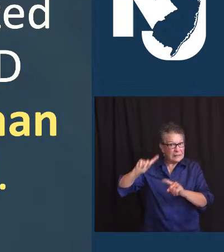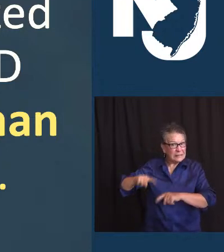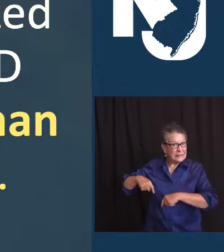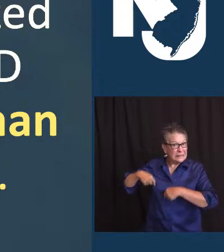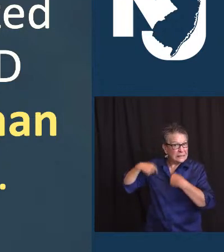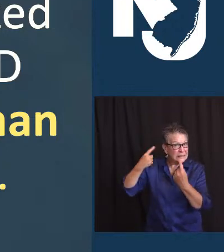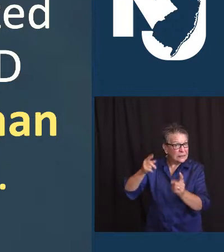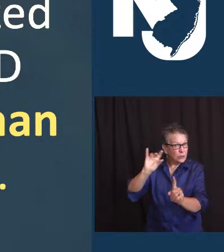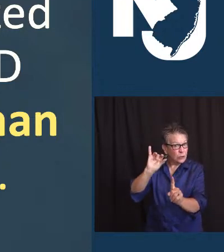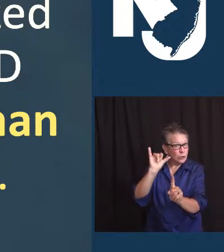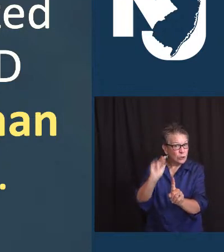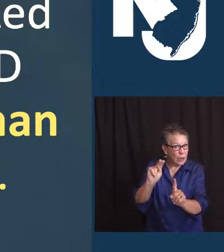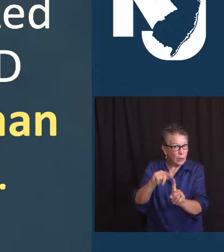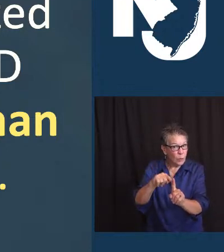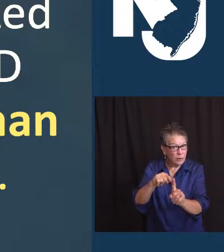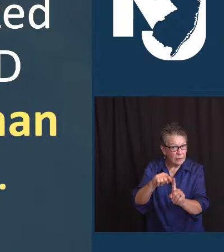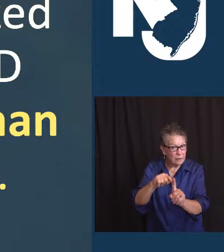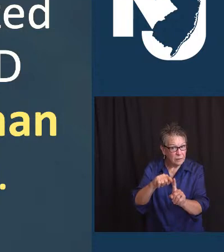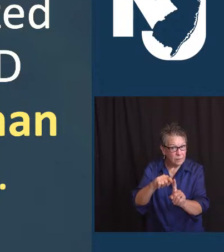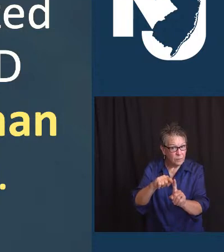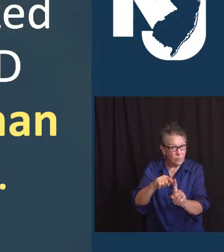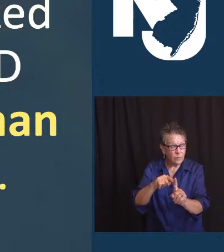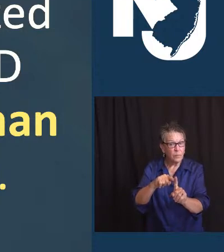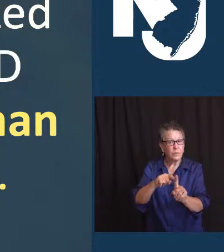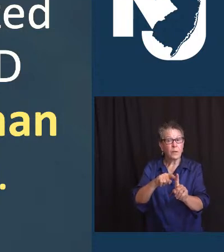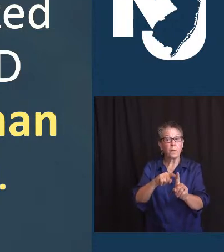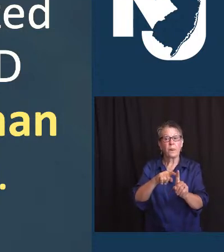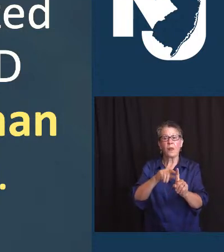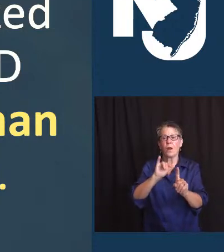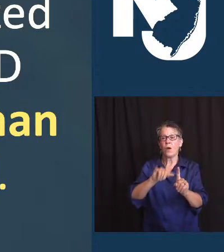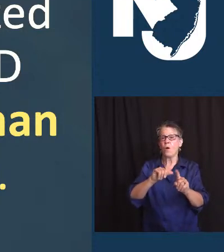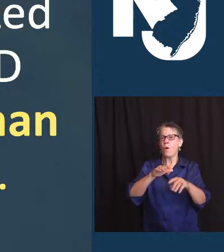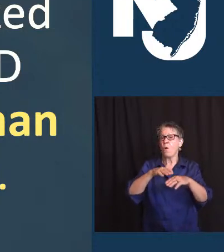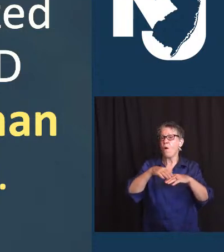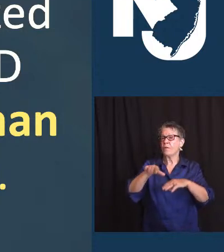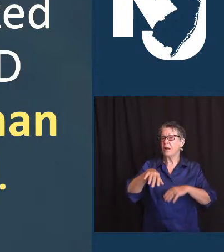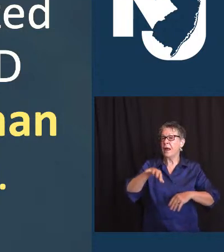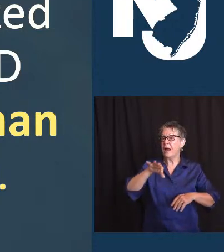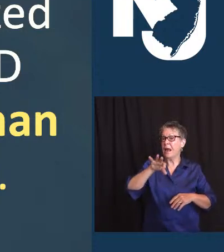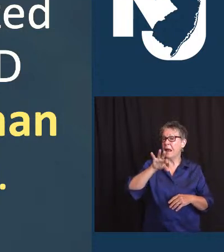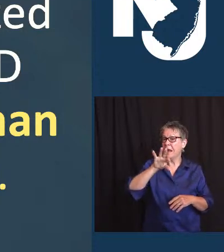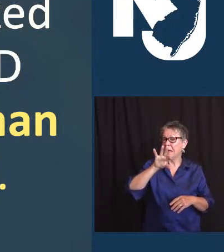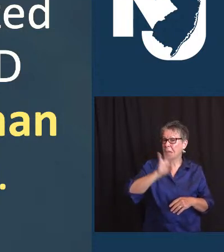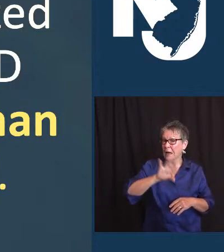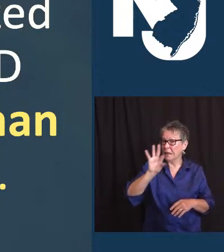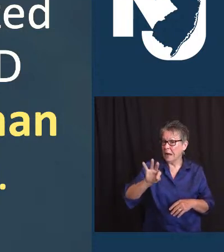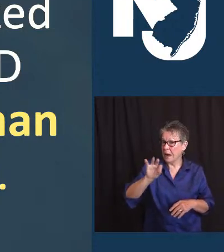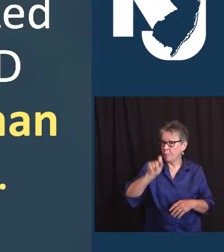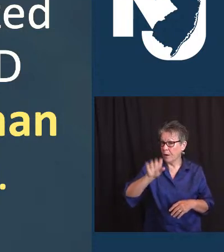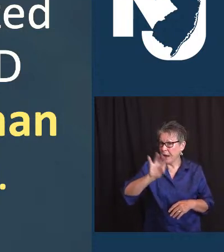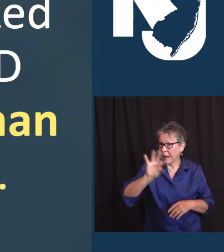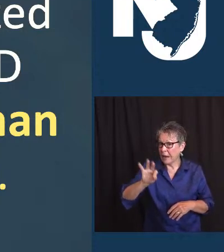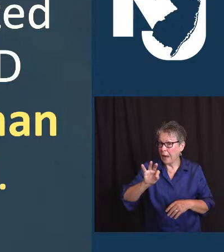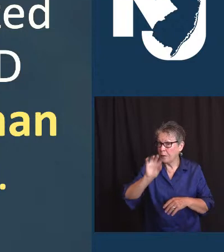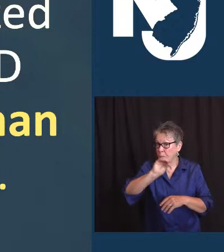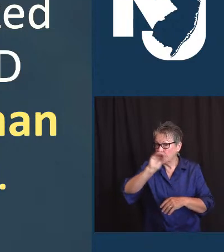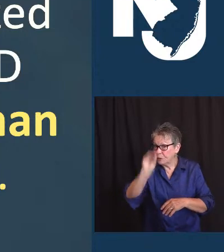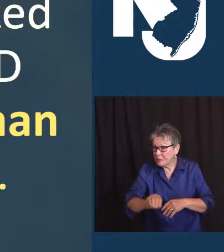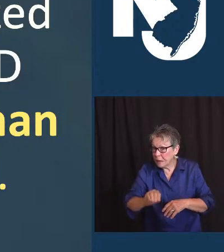99% have been of unvaccinated individuals. In this span, we have also reported to you